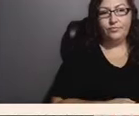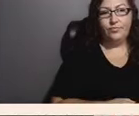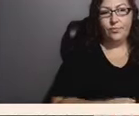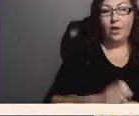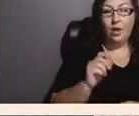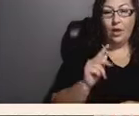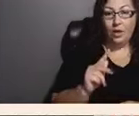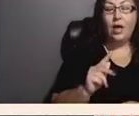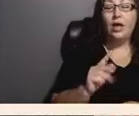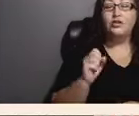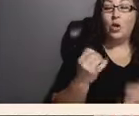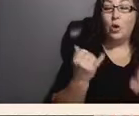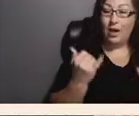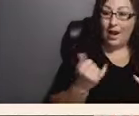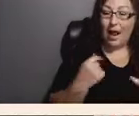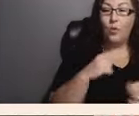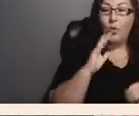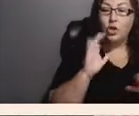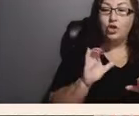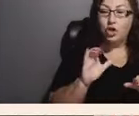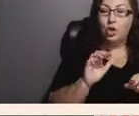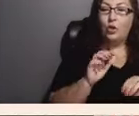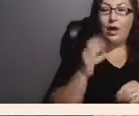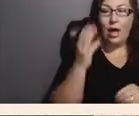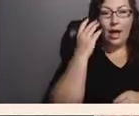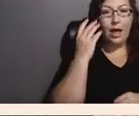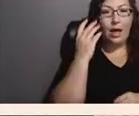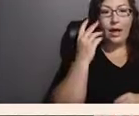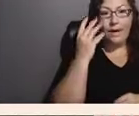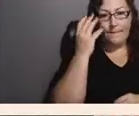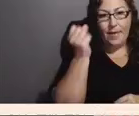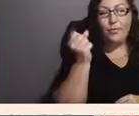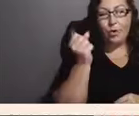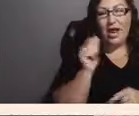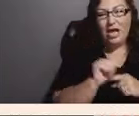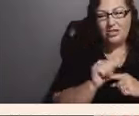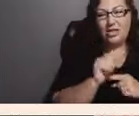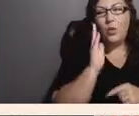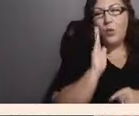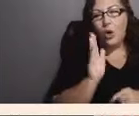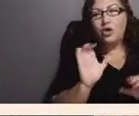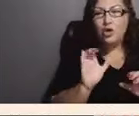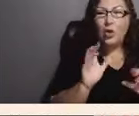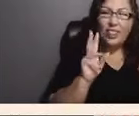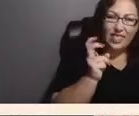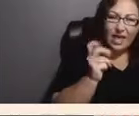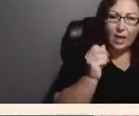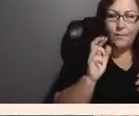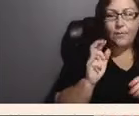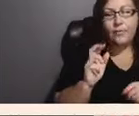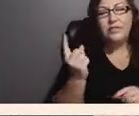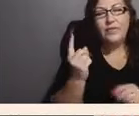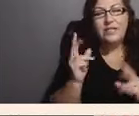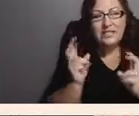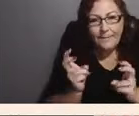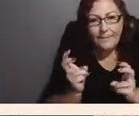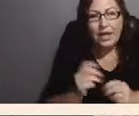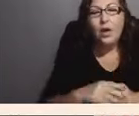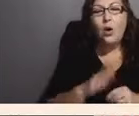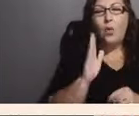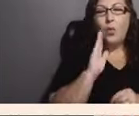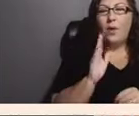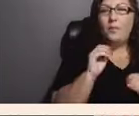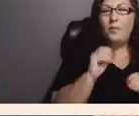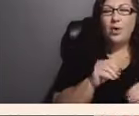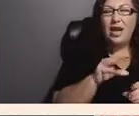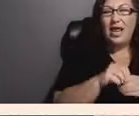So now we're going to do memory exercise. I'm going to give you a theme or a topic, and we will put it into a musical parameter, just like you